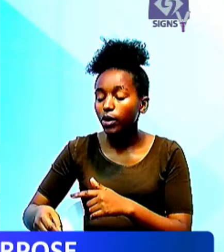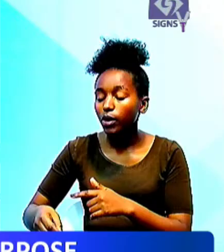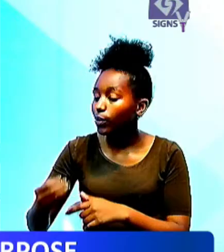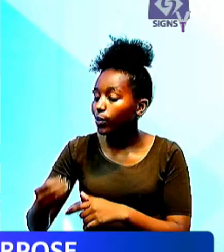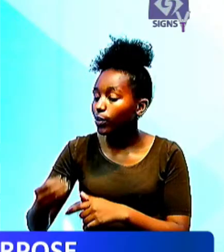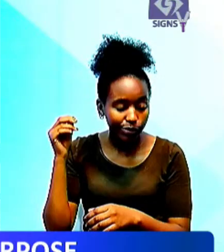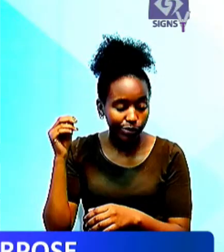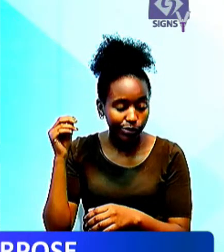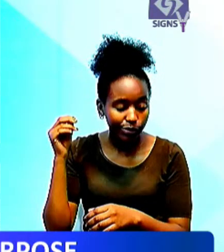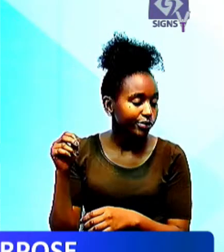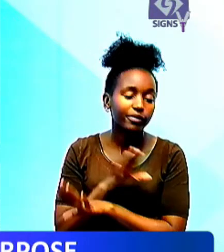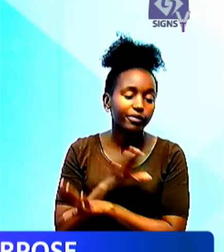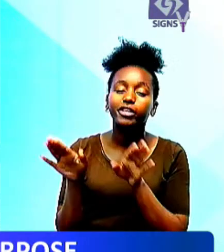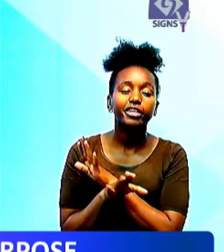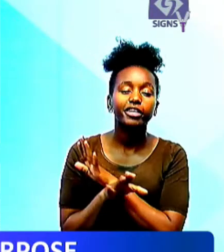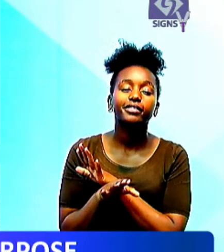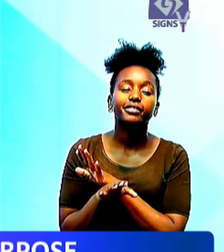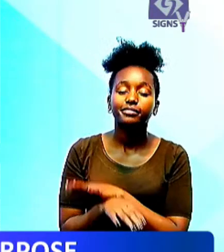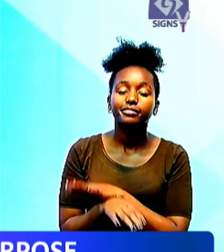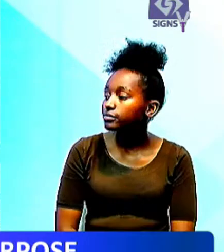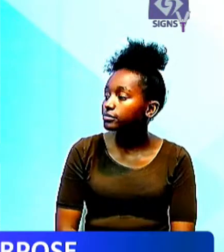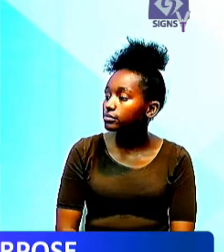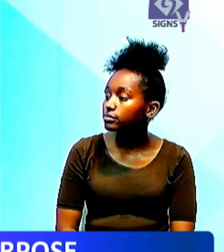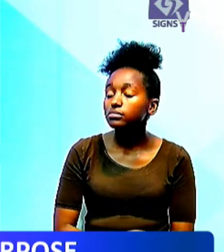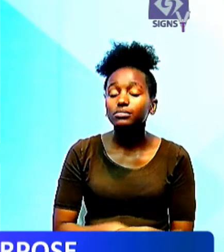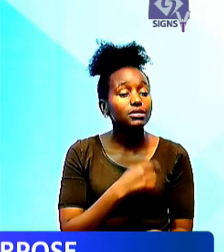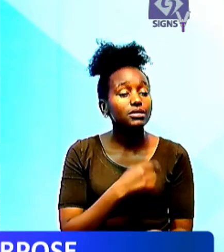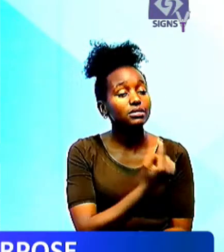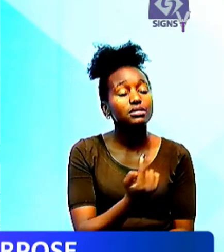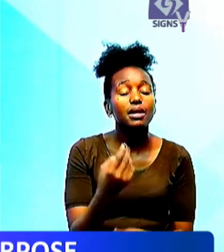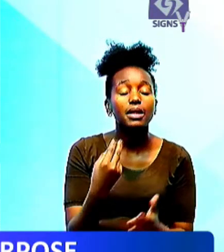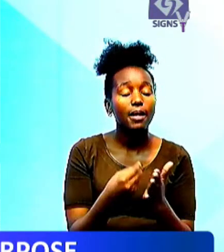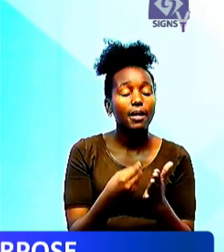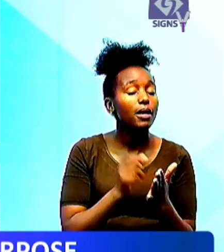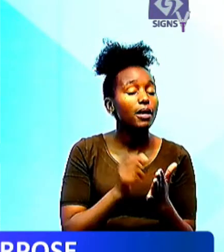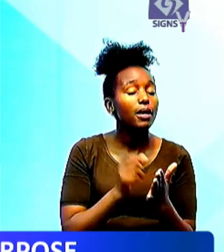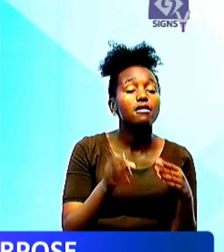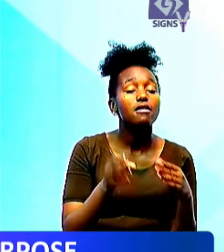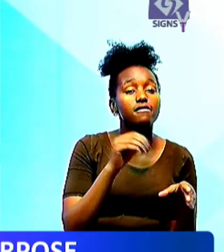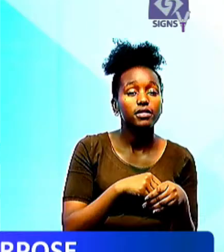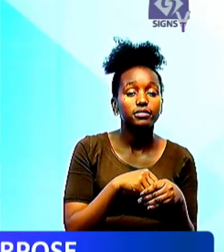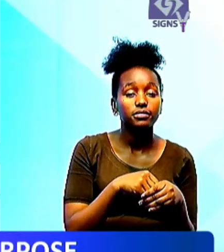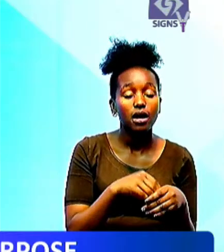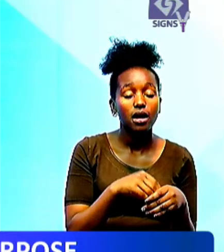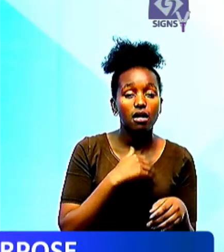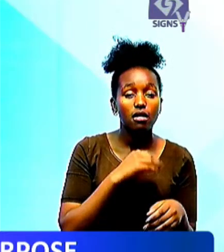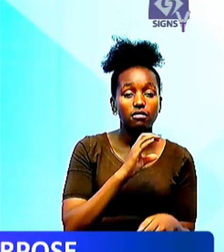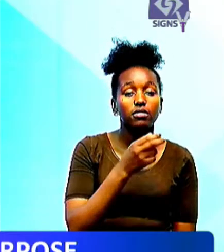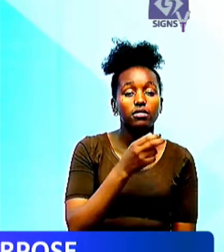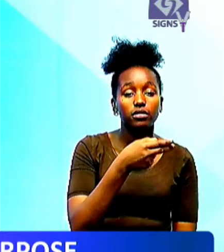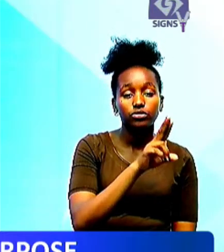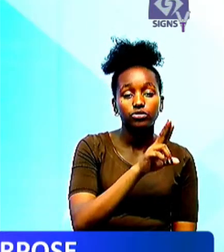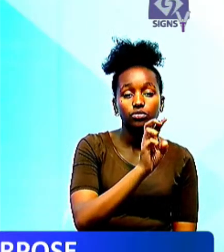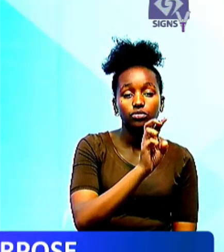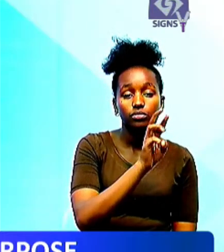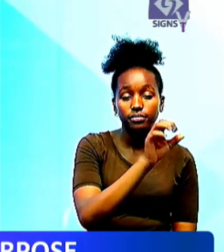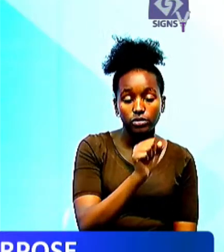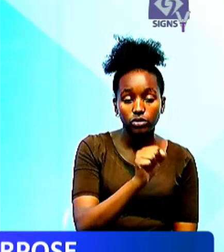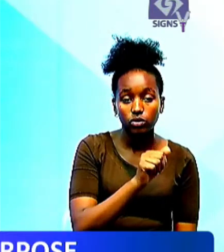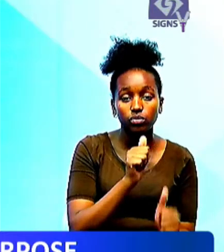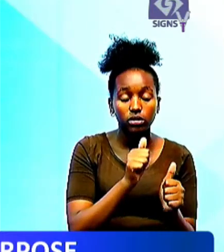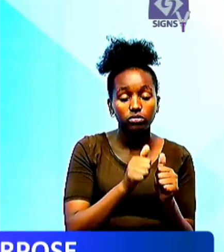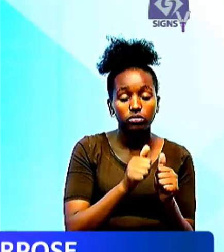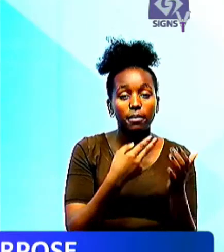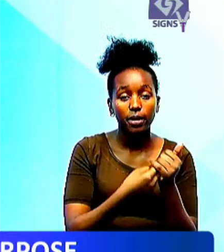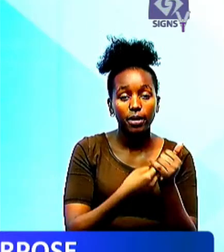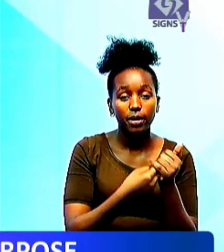money is enough for investment. Even a 1,000. We have a platform, we call it Chums. Chums is our online platform. We have partnered